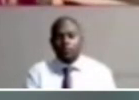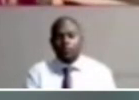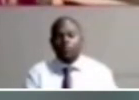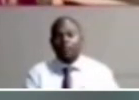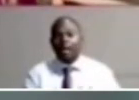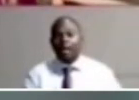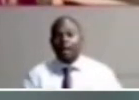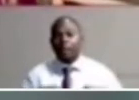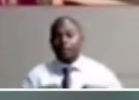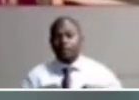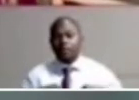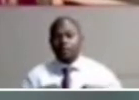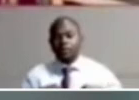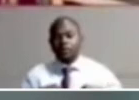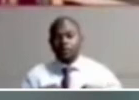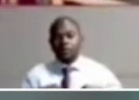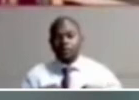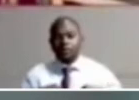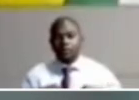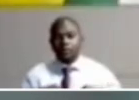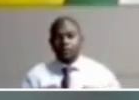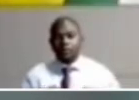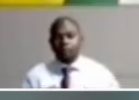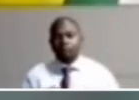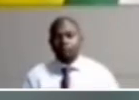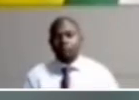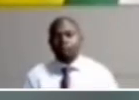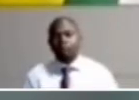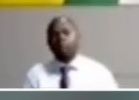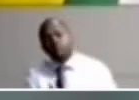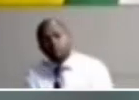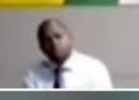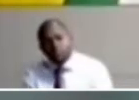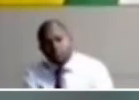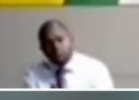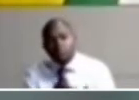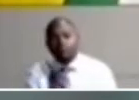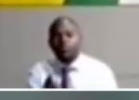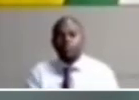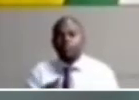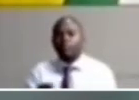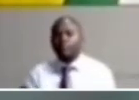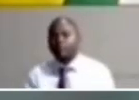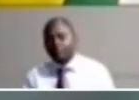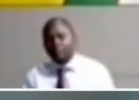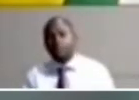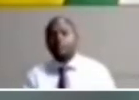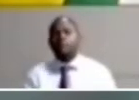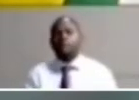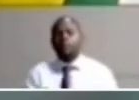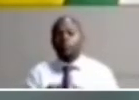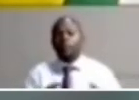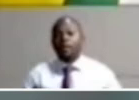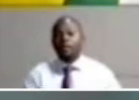of allowing the mixing of people from different sources